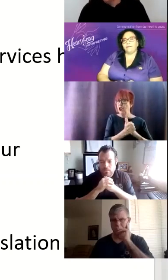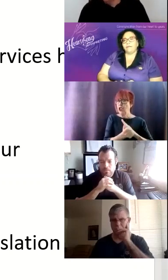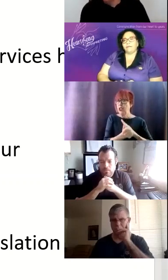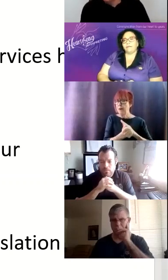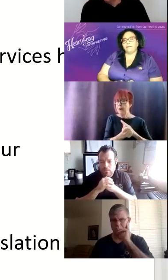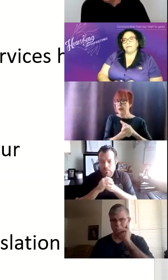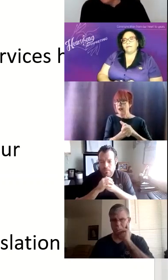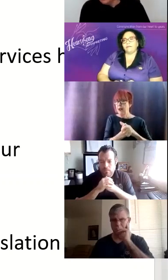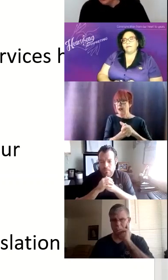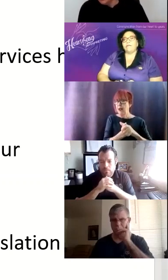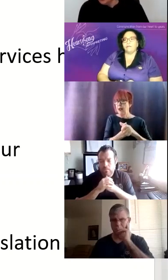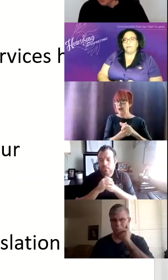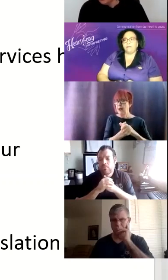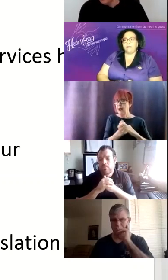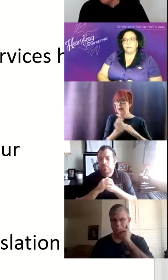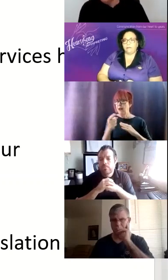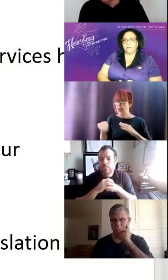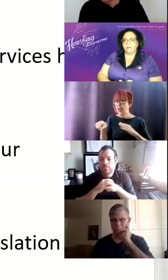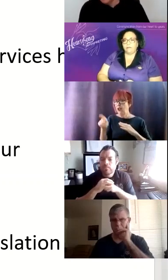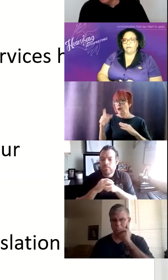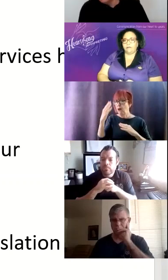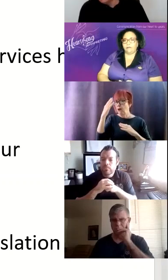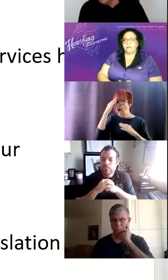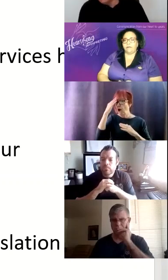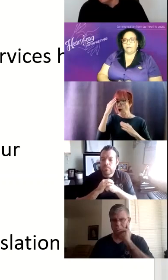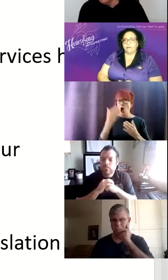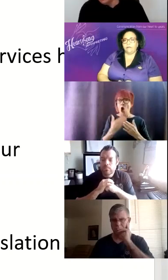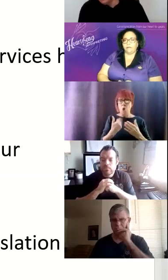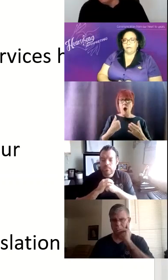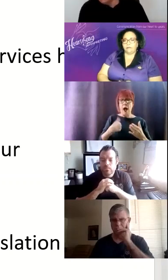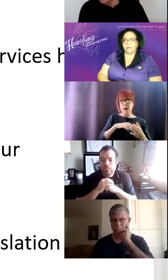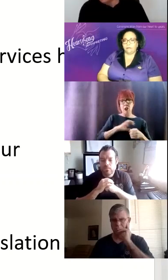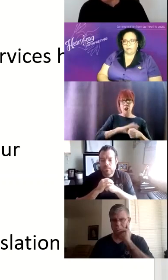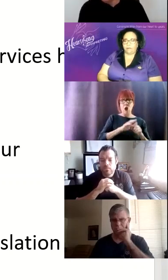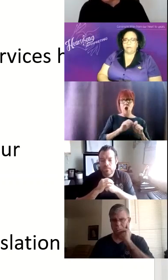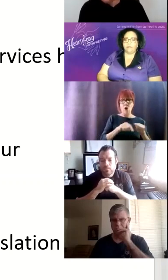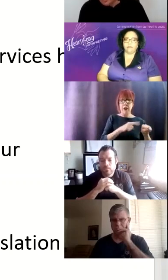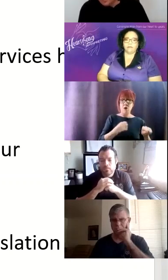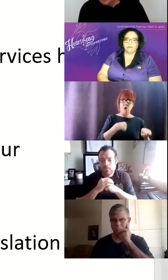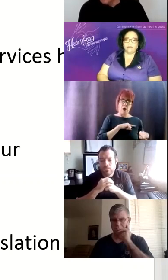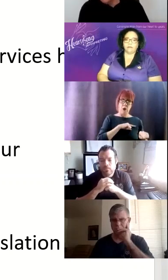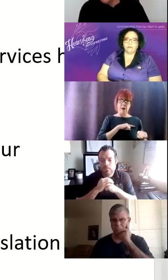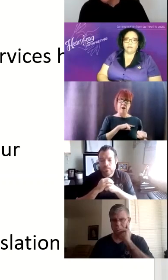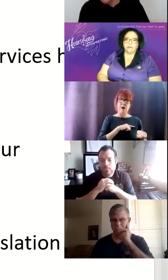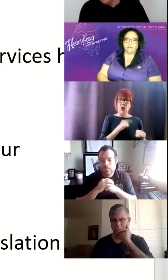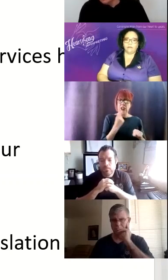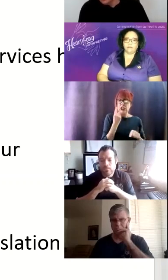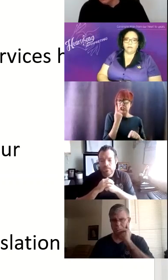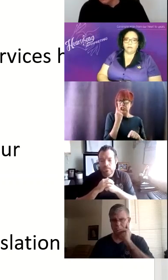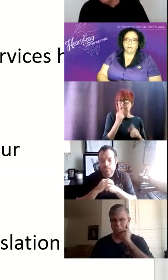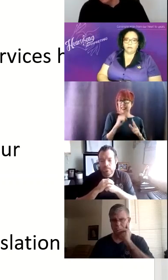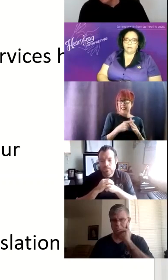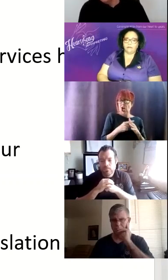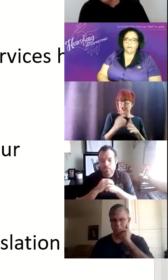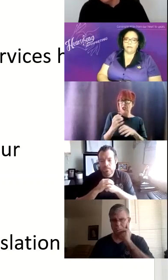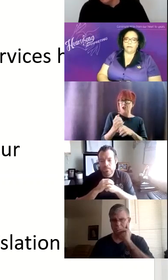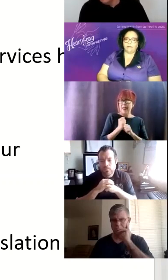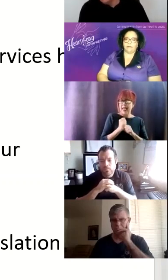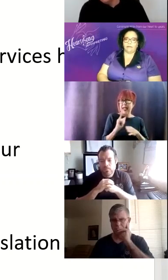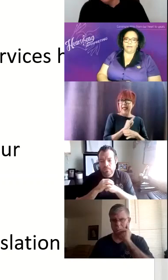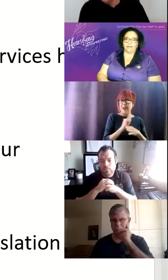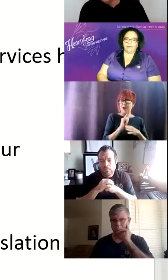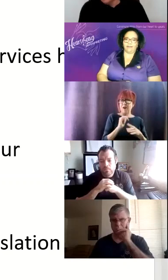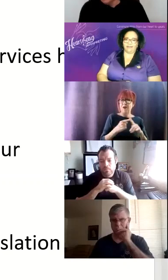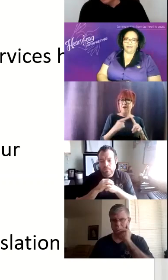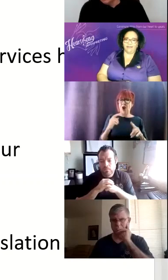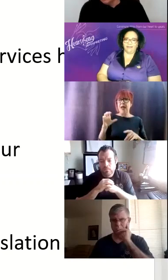so that you guys are aware, we, prior to COVID, we were just starting to get interns from California State